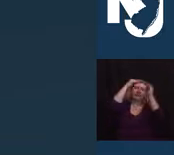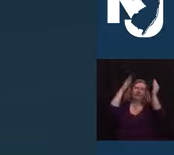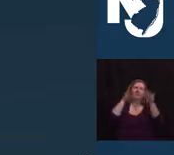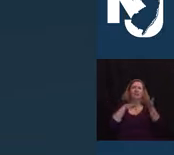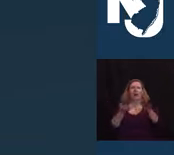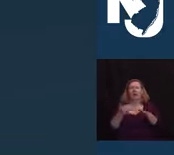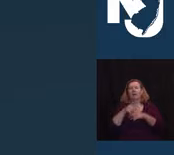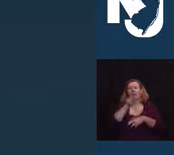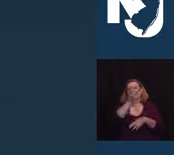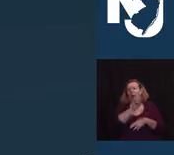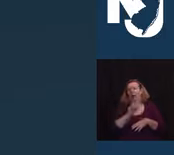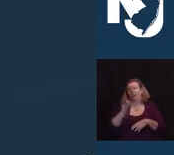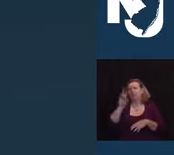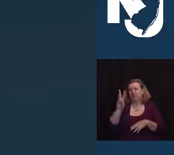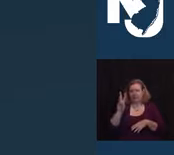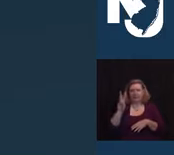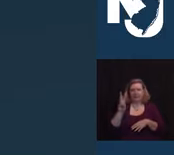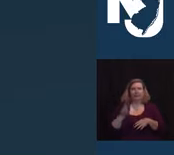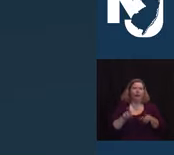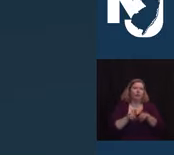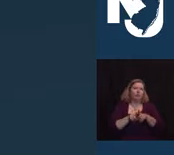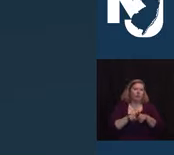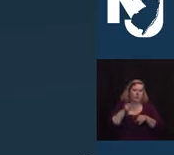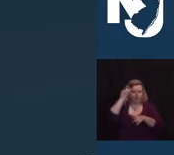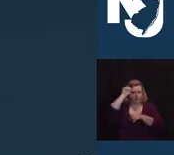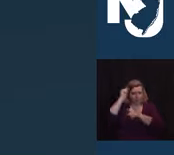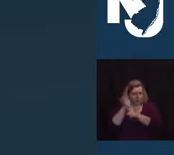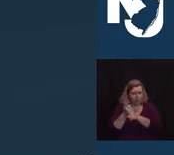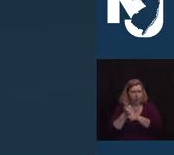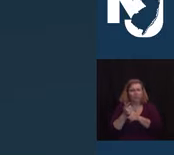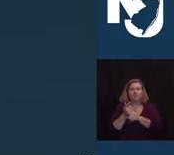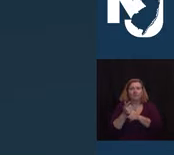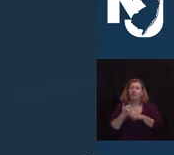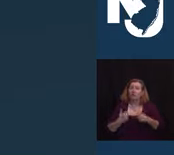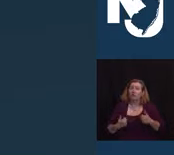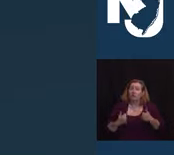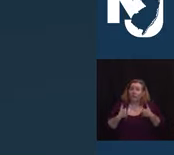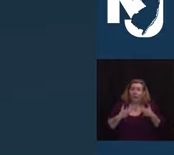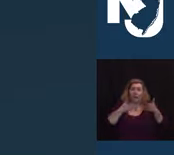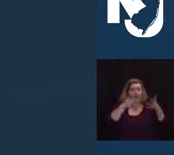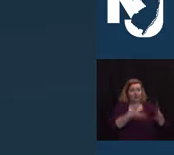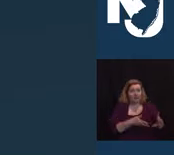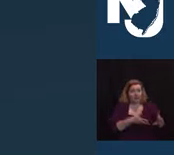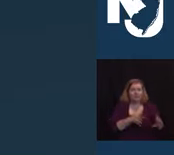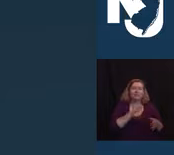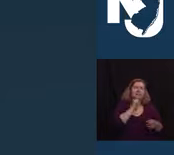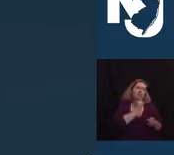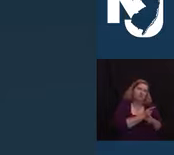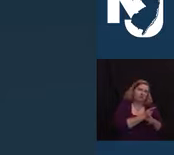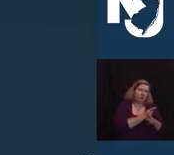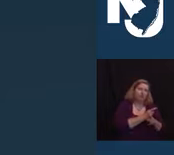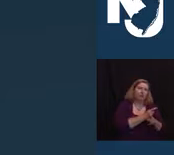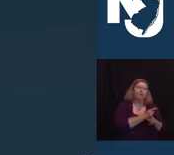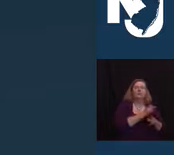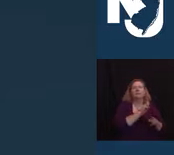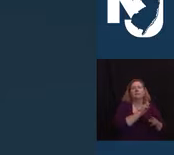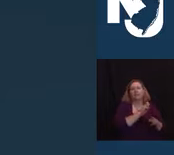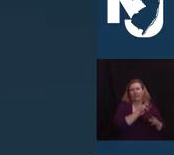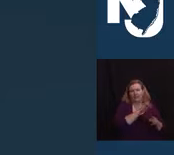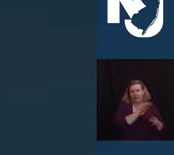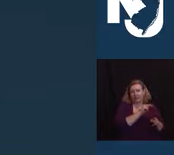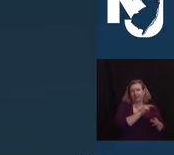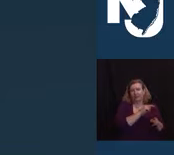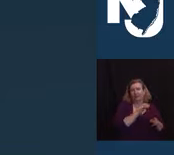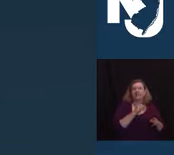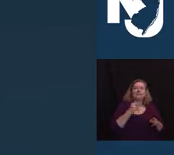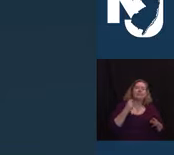Howard, among other family. And he is survived by his remaining sibling, Evelyn, along with his niece, Bonnie, and I had the great honor of speaking with